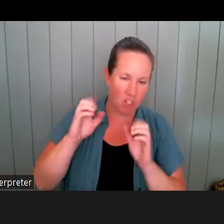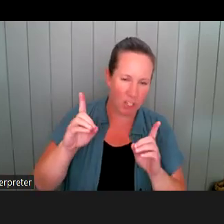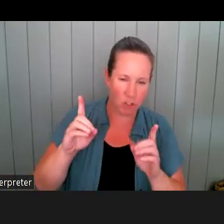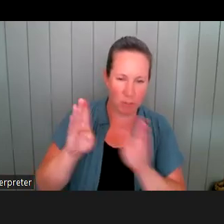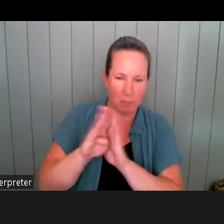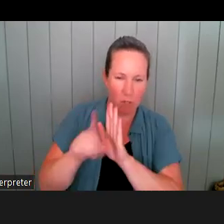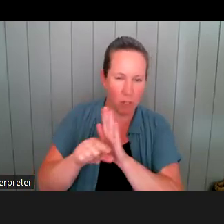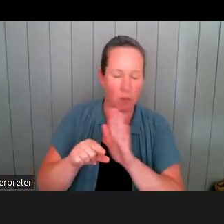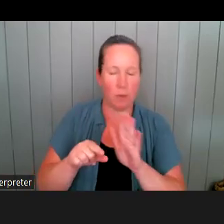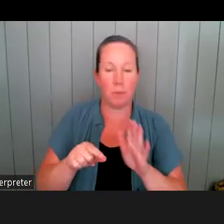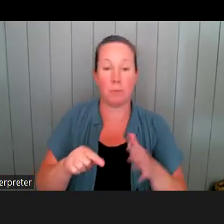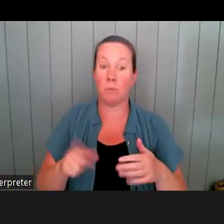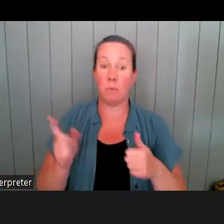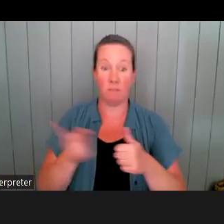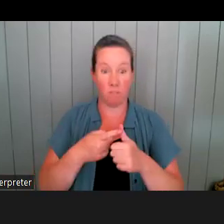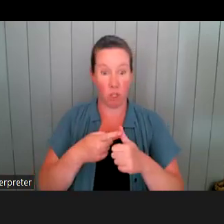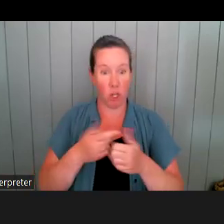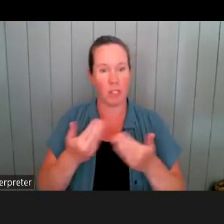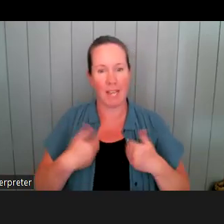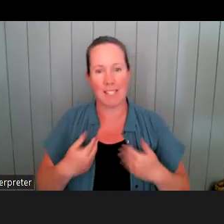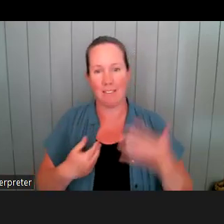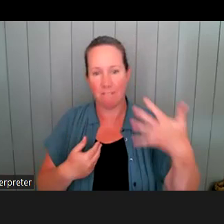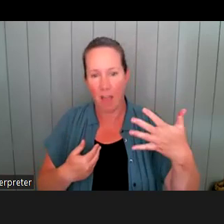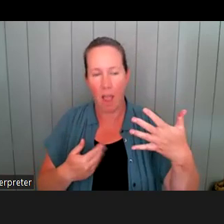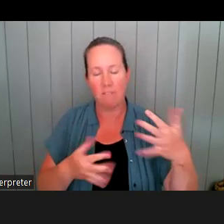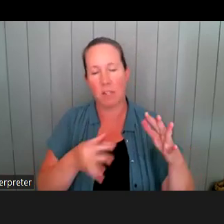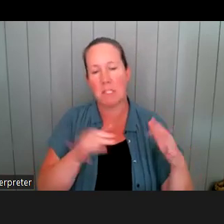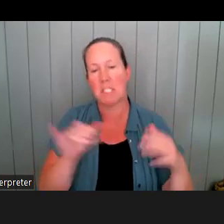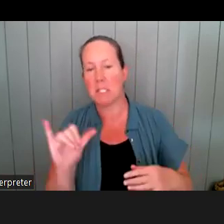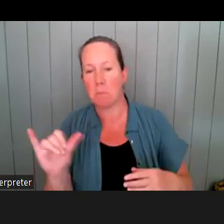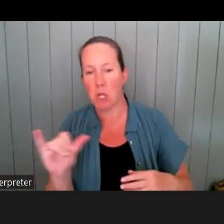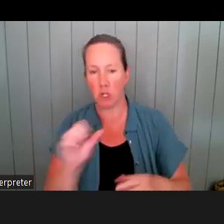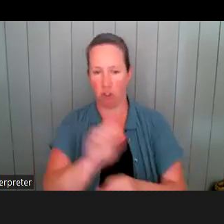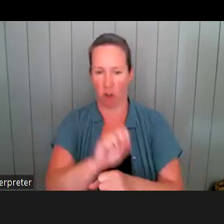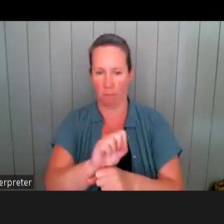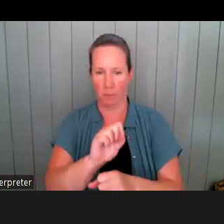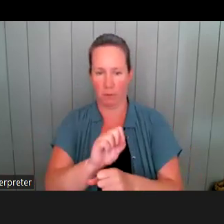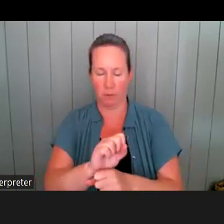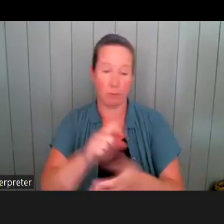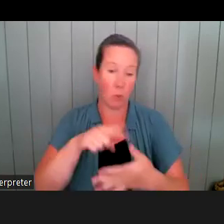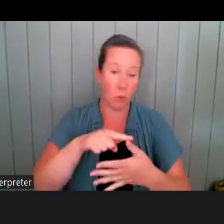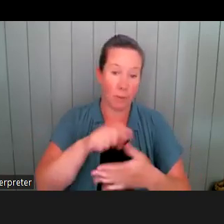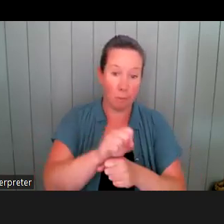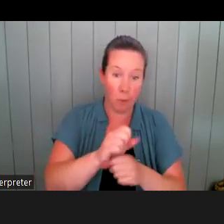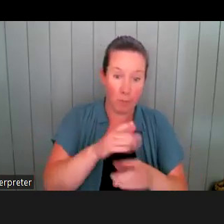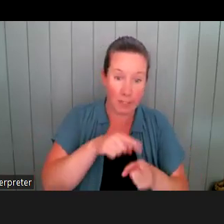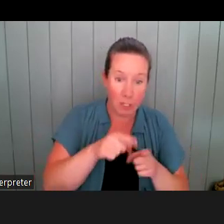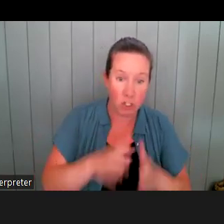5 related occupations. They similar: employment specialist, job